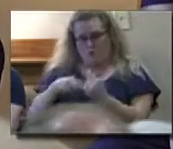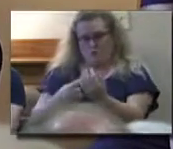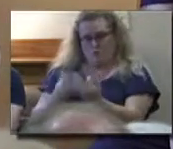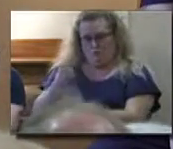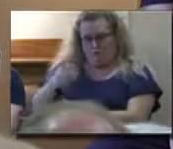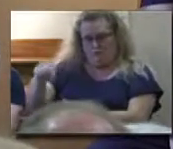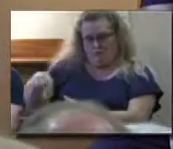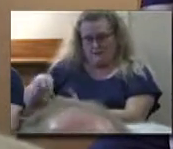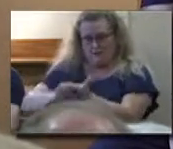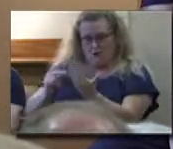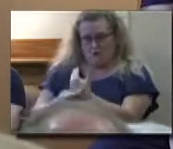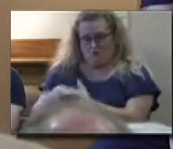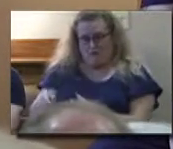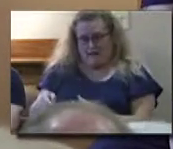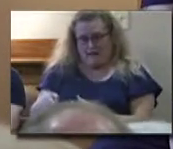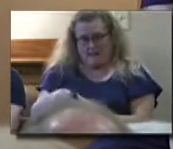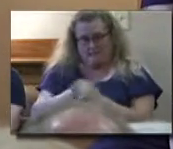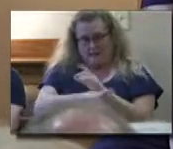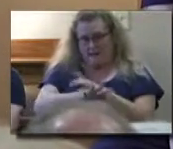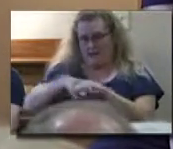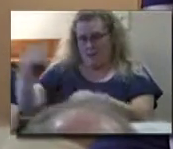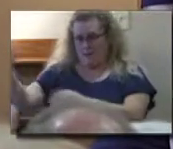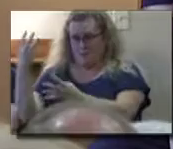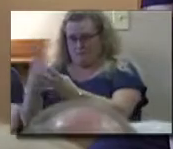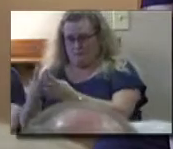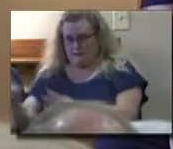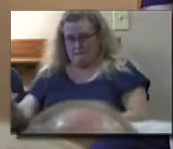graduate is only 14%.